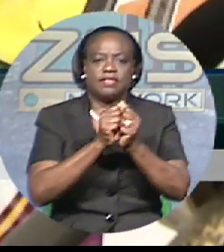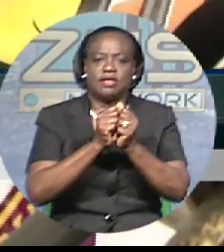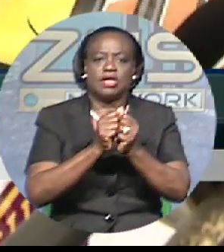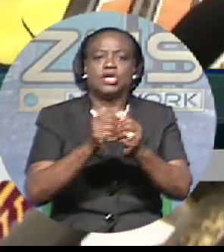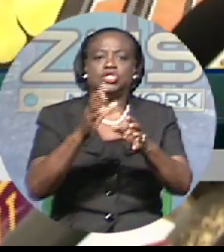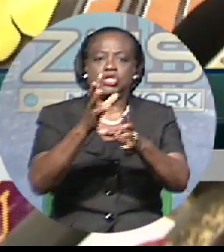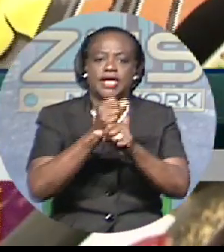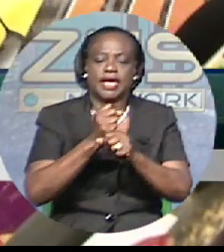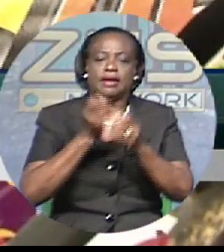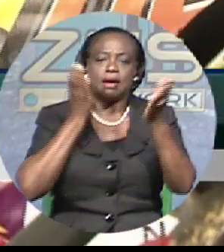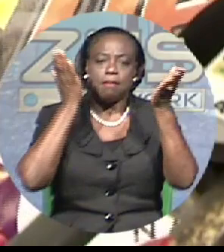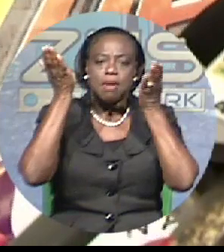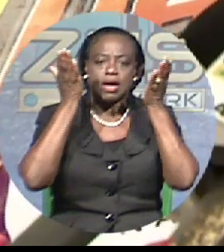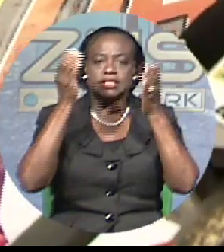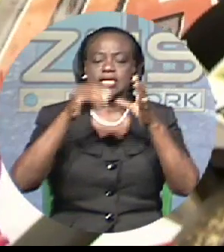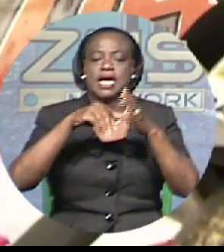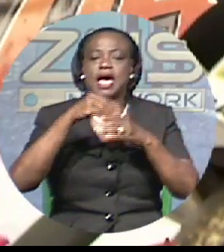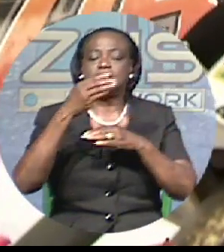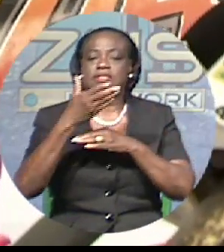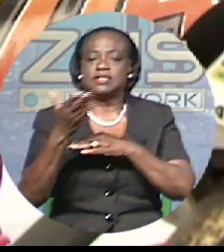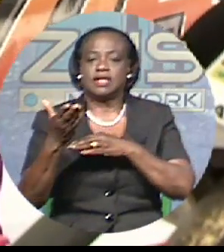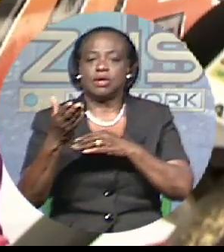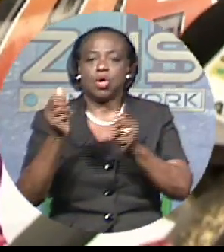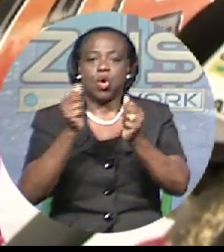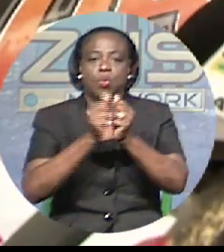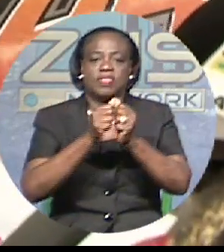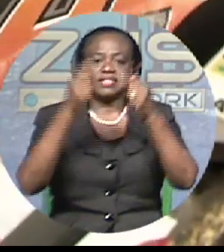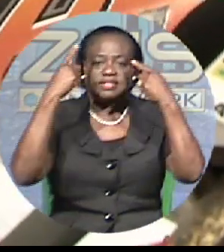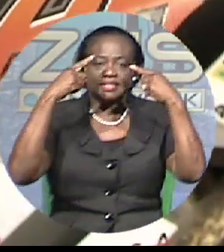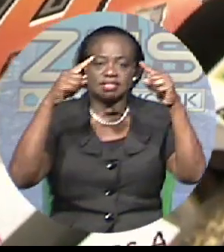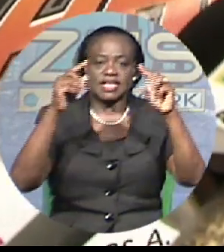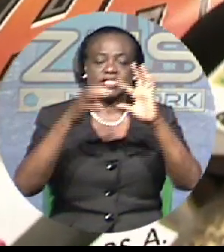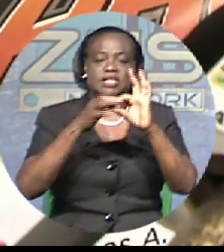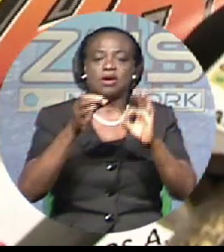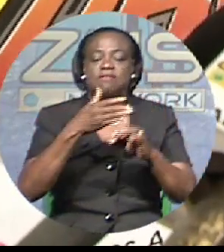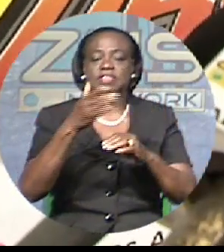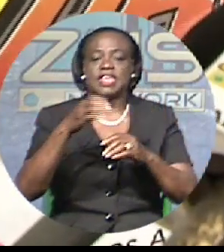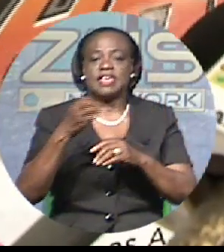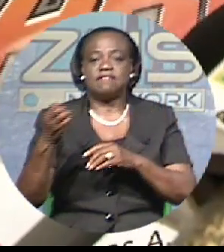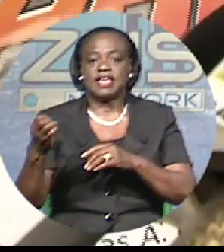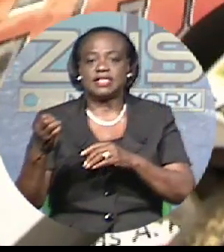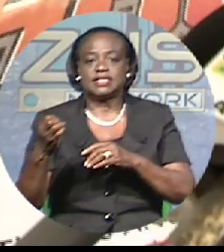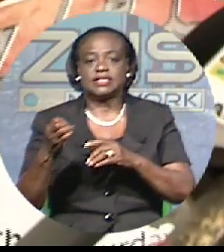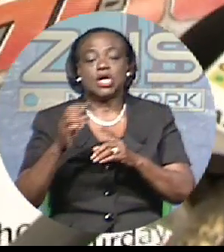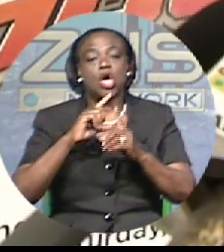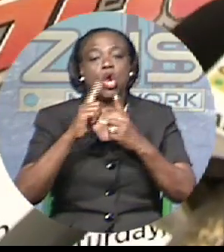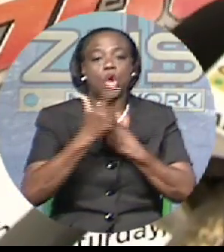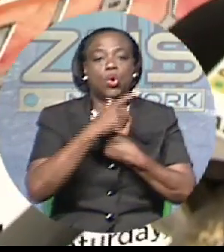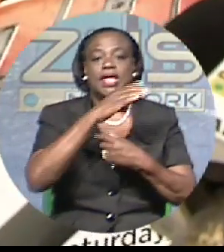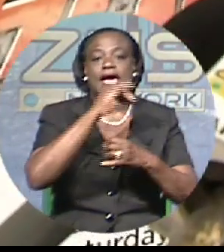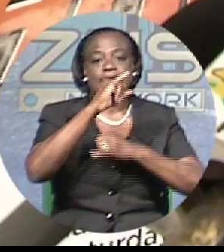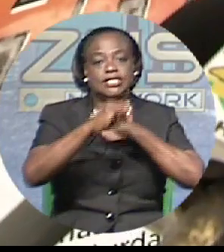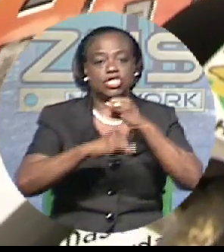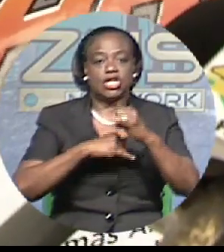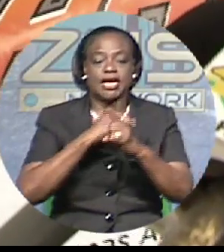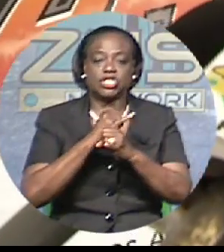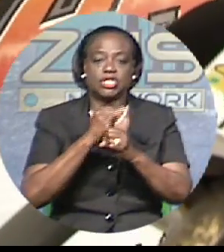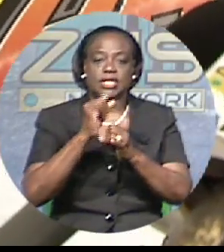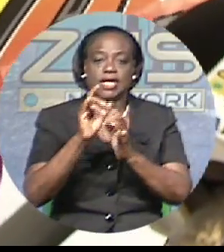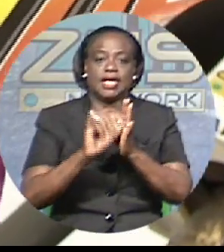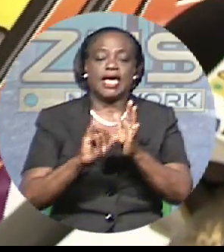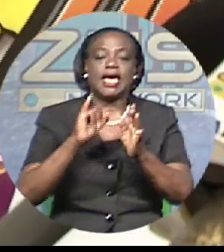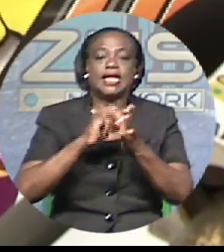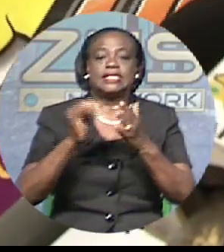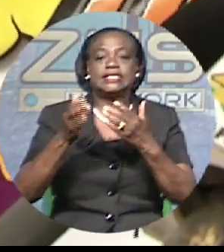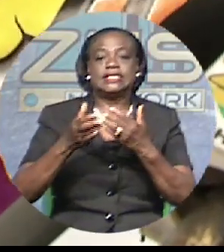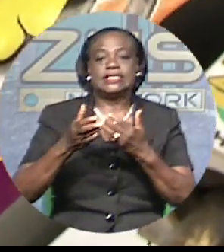there. With the success of these events and the interest that's being shown locally as well as internationally, it is simply for us to get